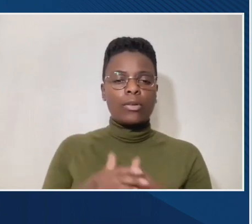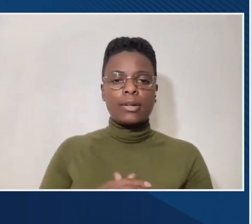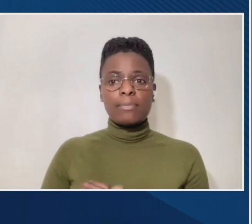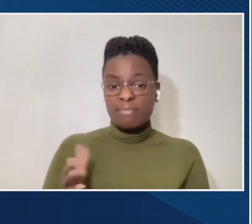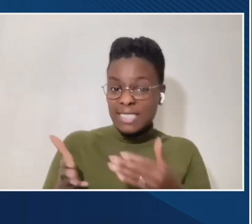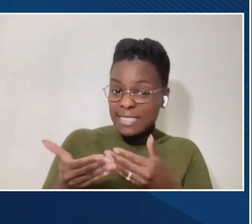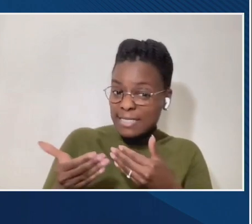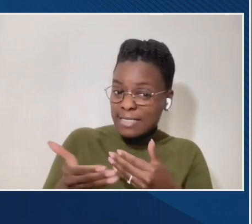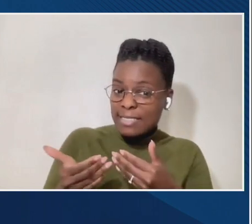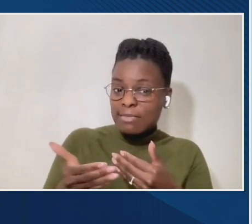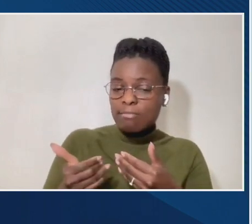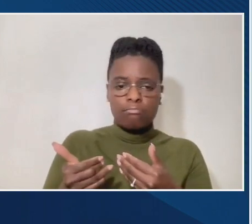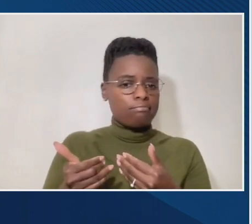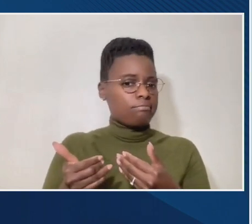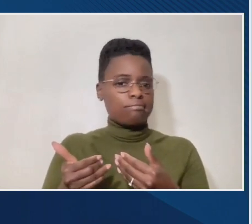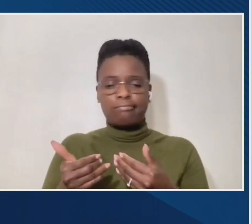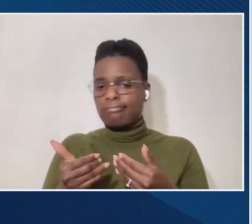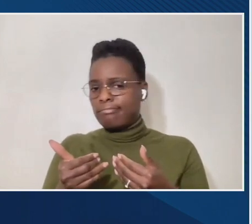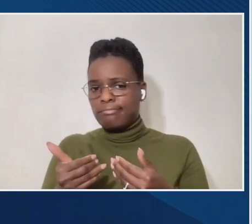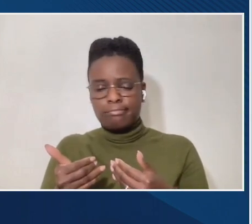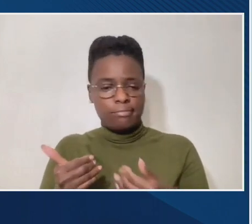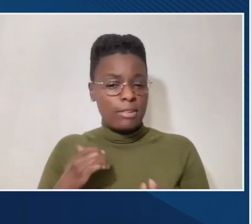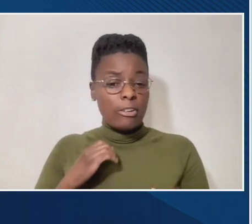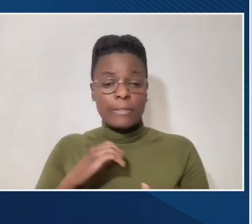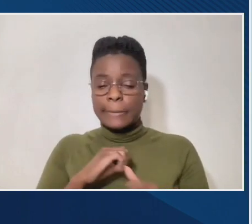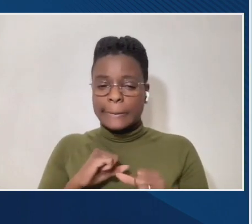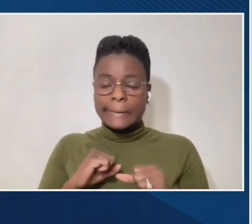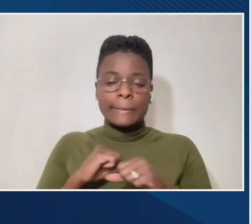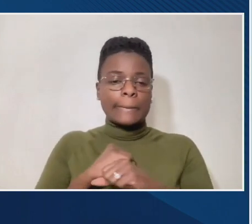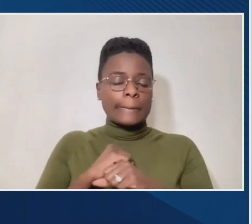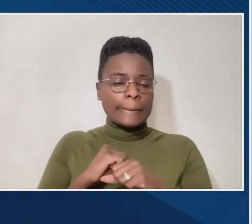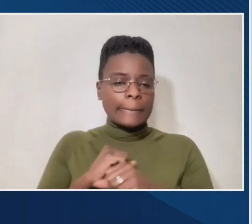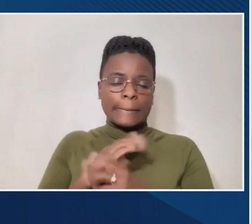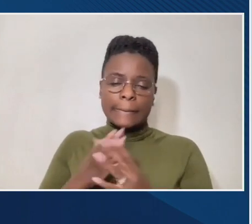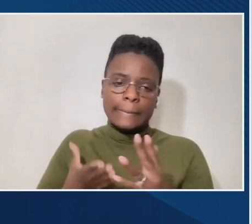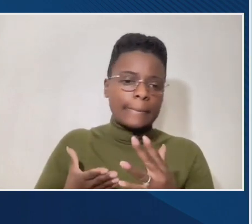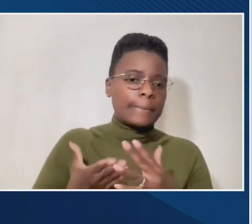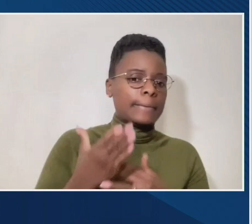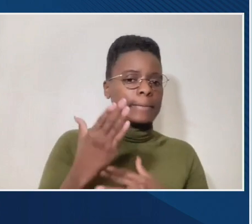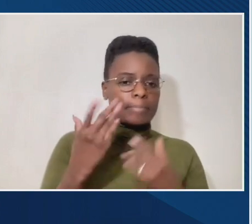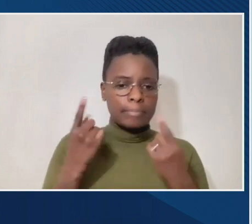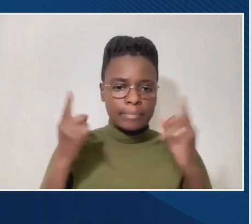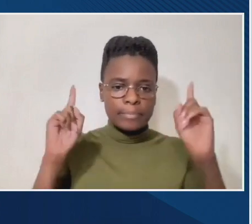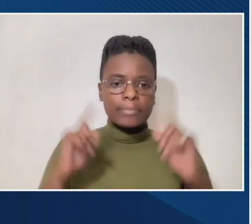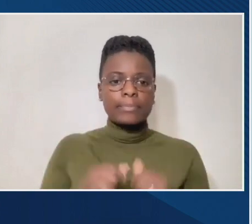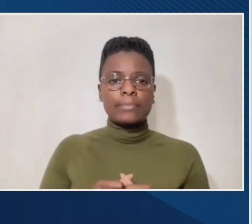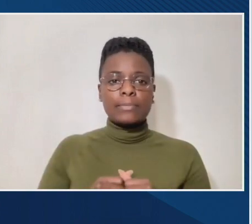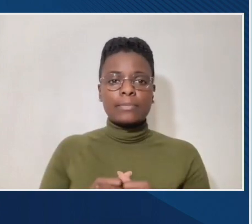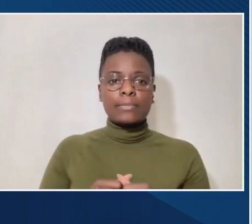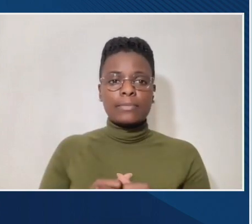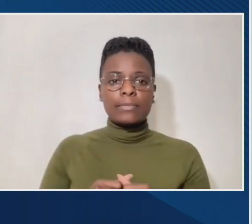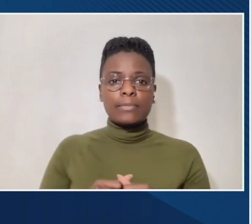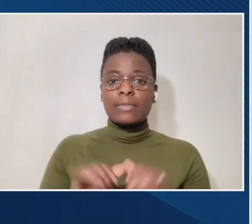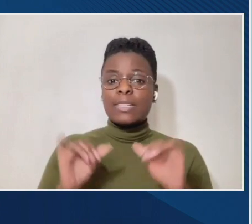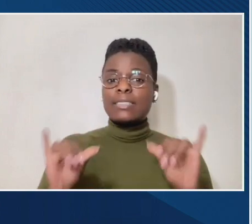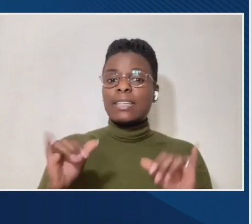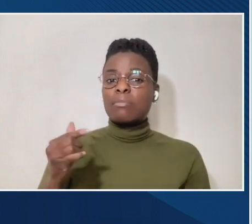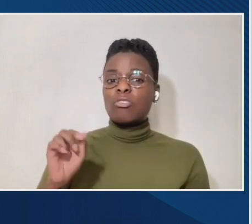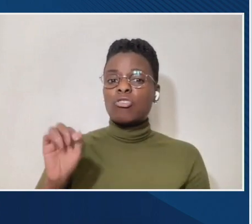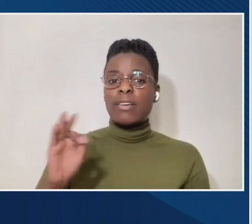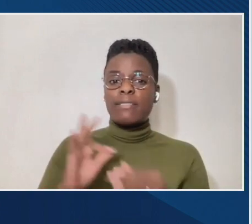throughout my opening comments that we think it is a good thing and we to expand eligibility in this way as we